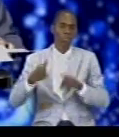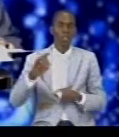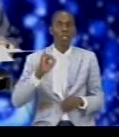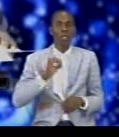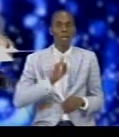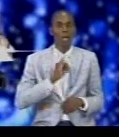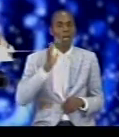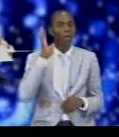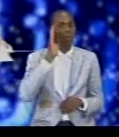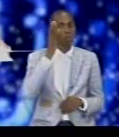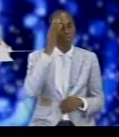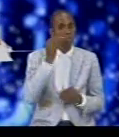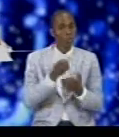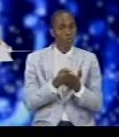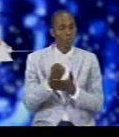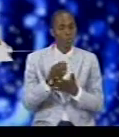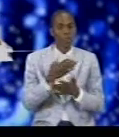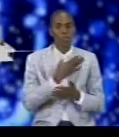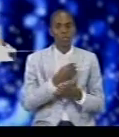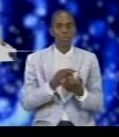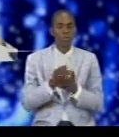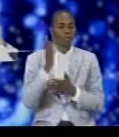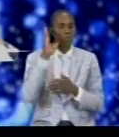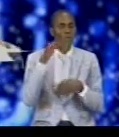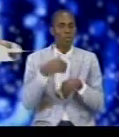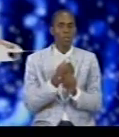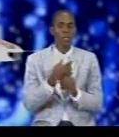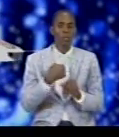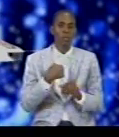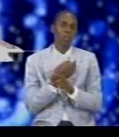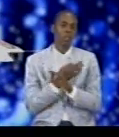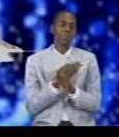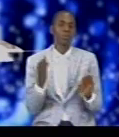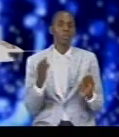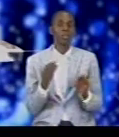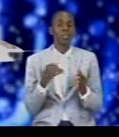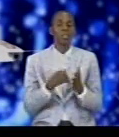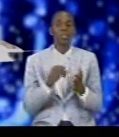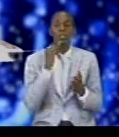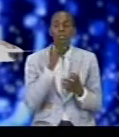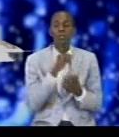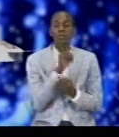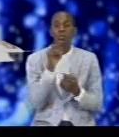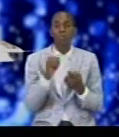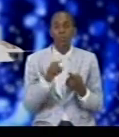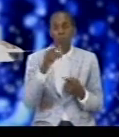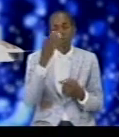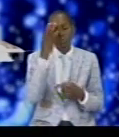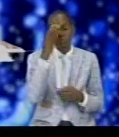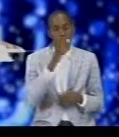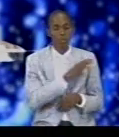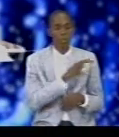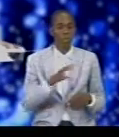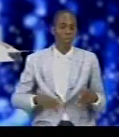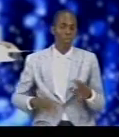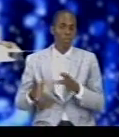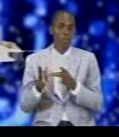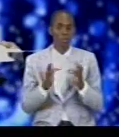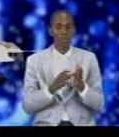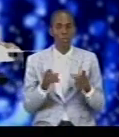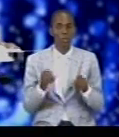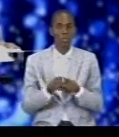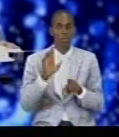the truth, and the truth shall make you me free. If it is when you know Jesus Christ as personal Lord and Savior, then you are